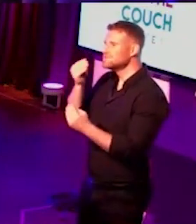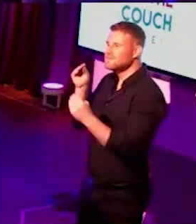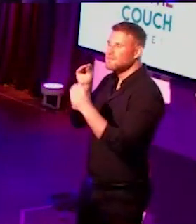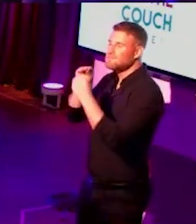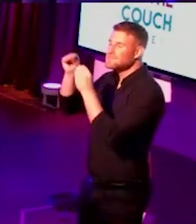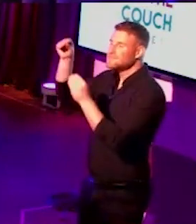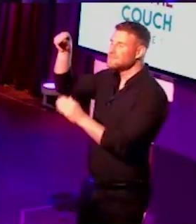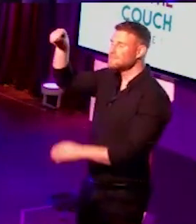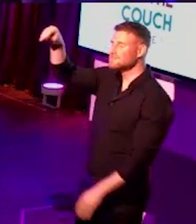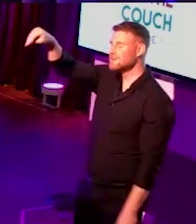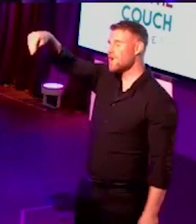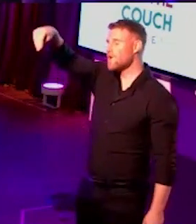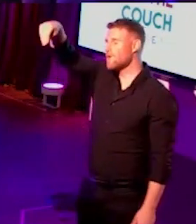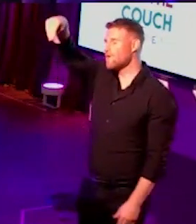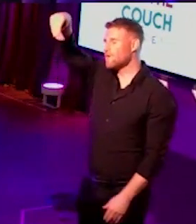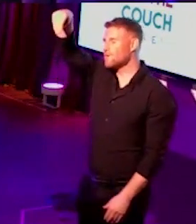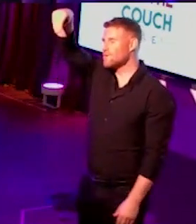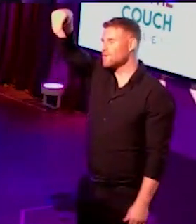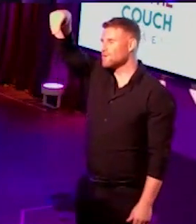some